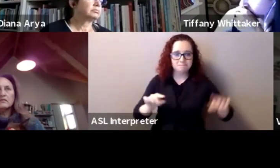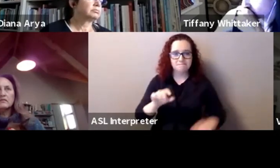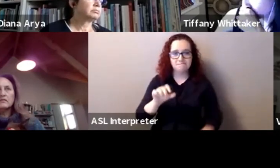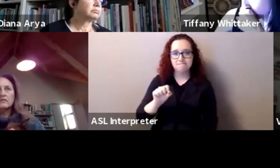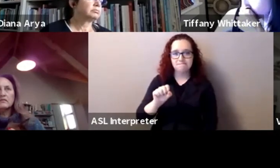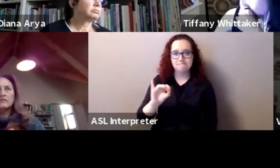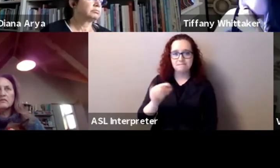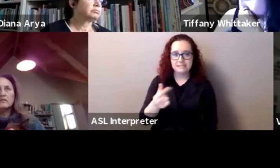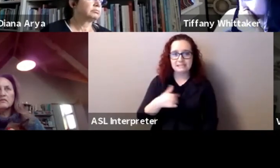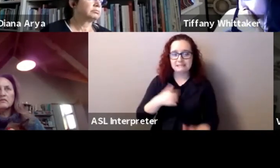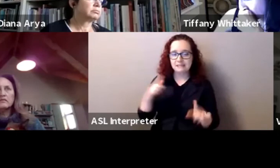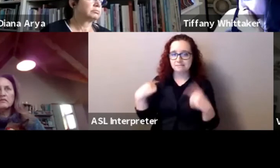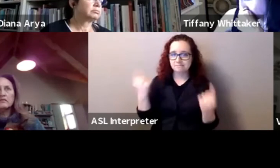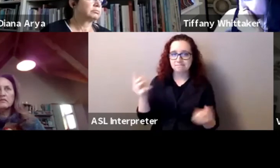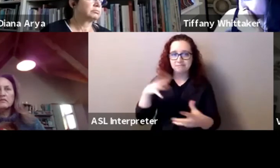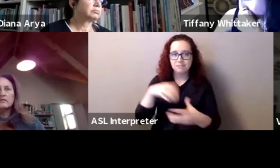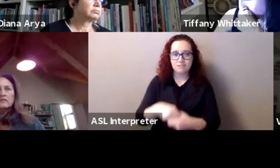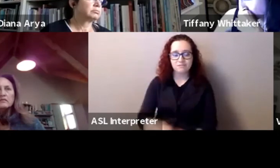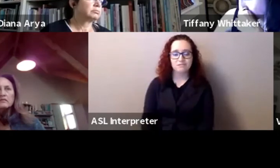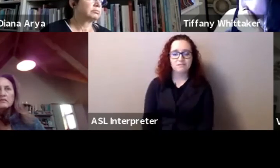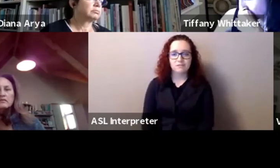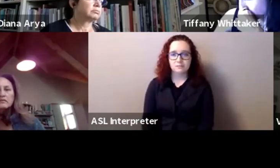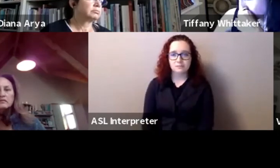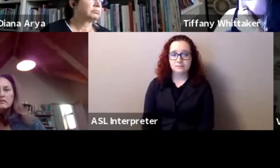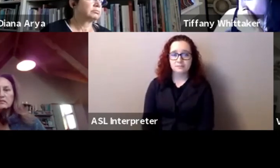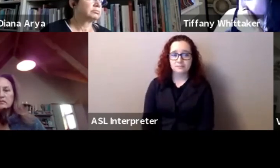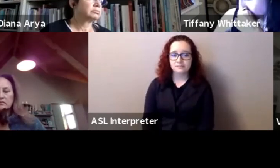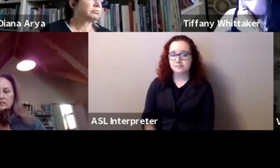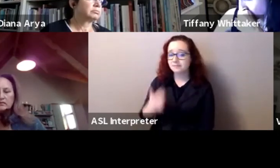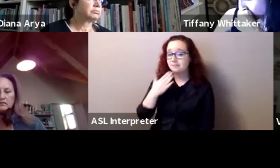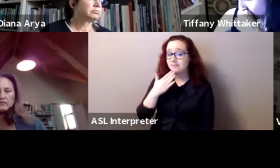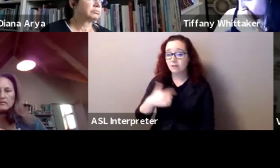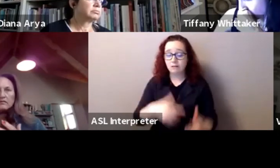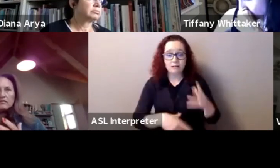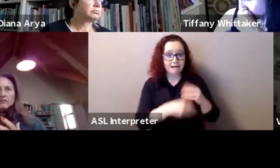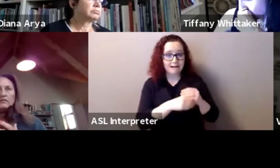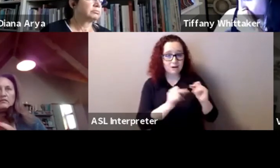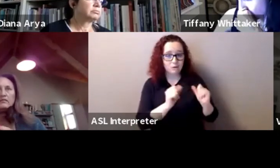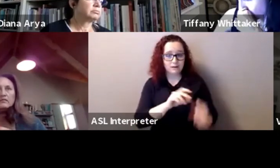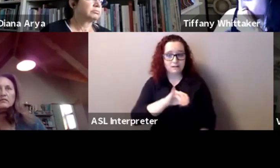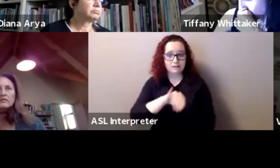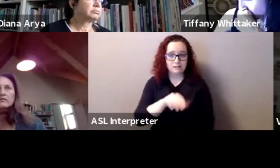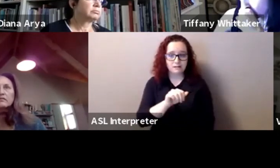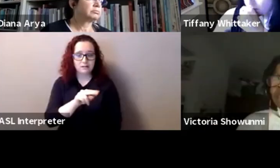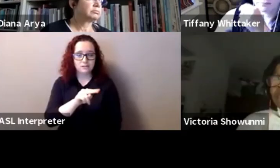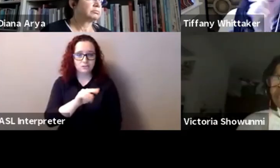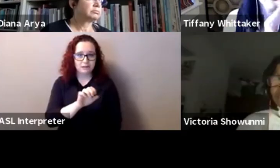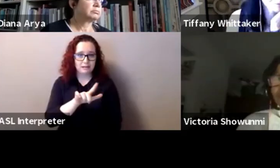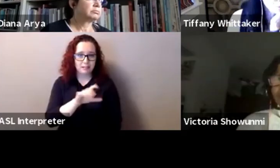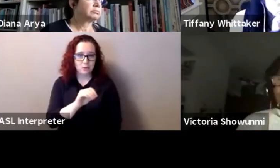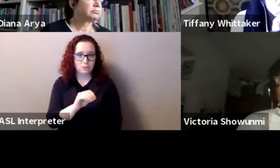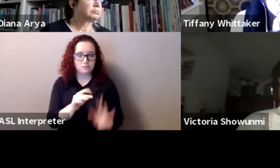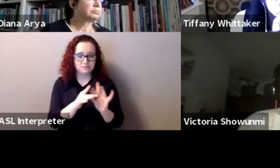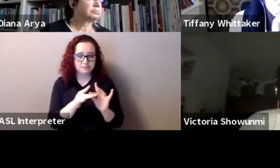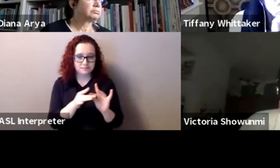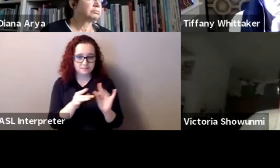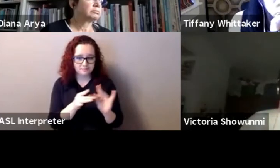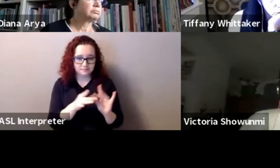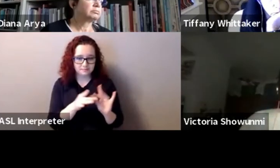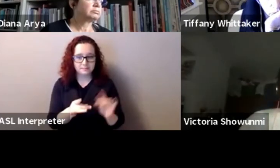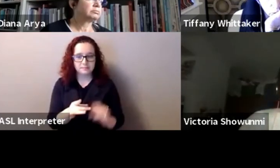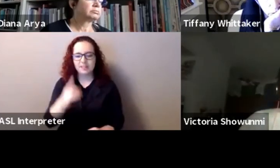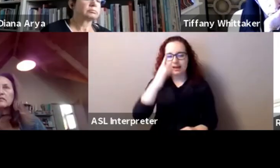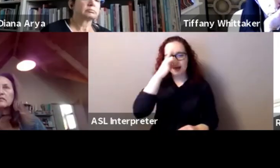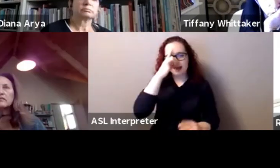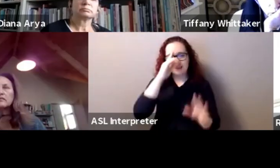been involved with. Thanks, Victoria. Can I just add something real quick as well, Sure. Michelle? Yeah. So I think, you know, obviously